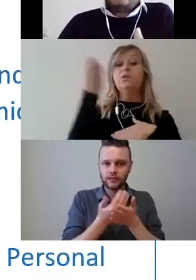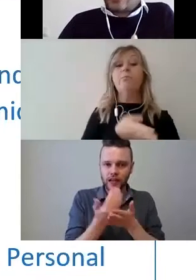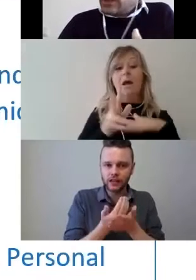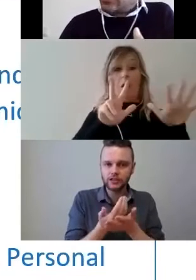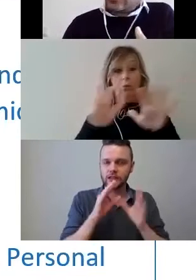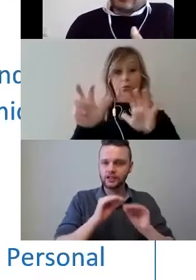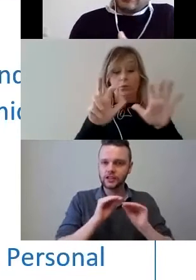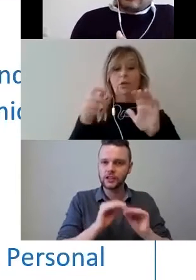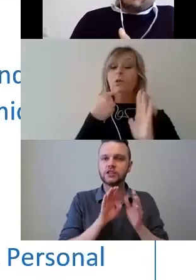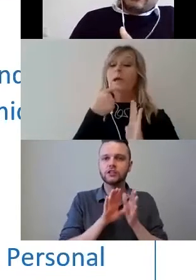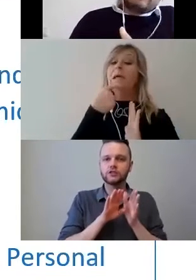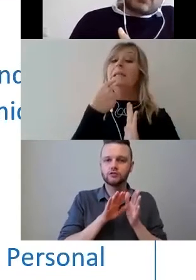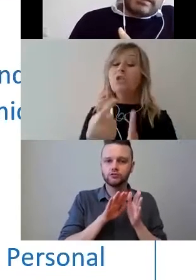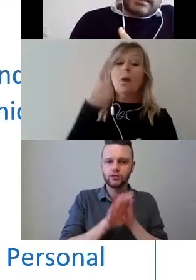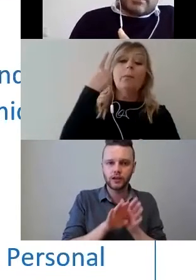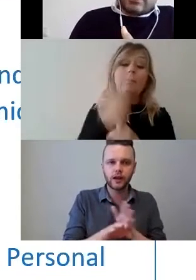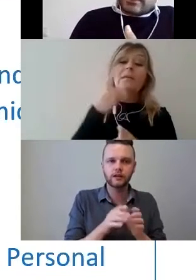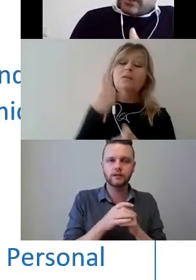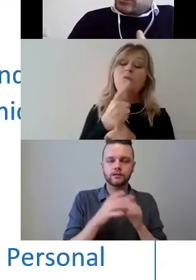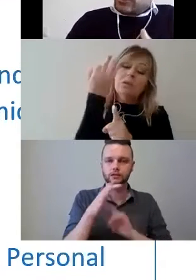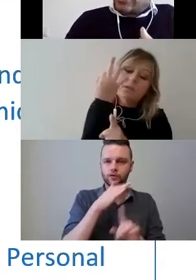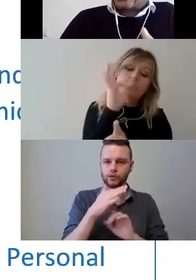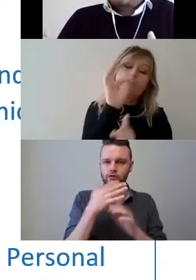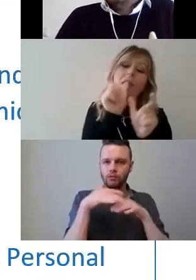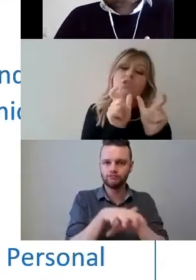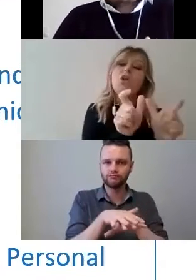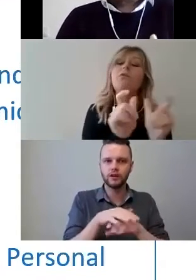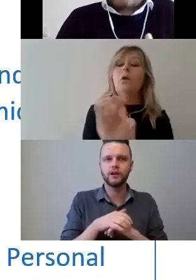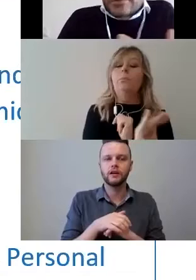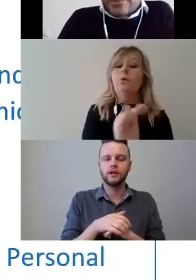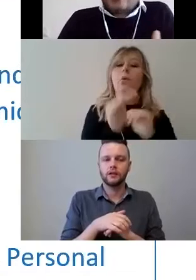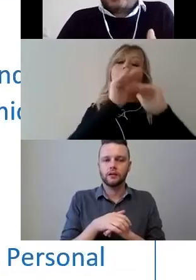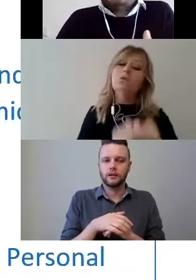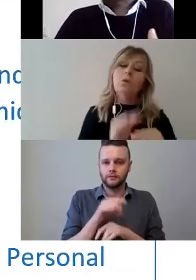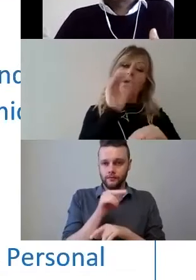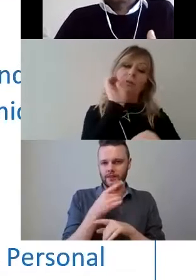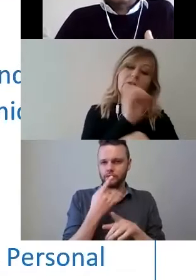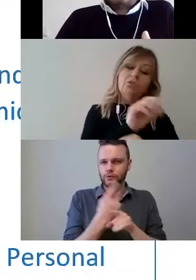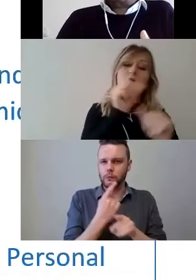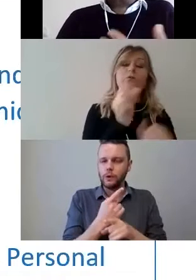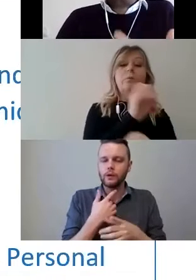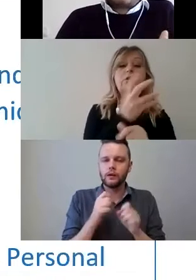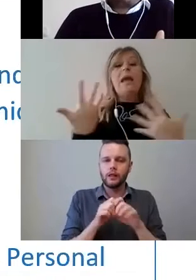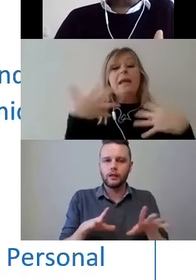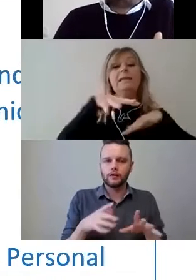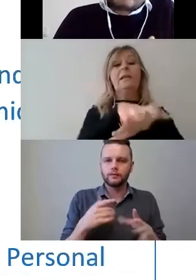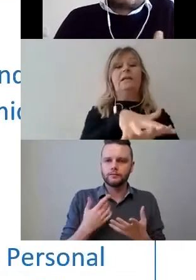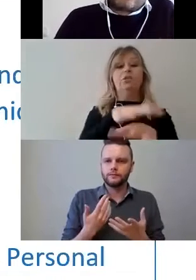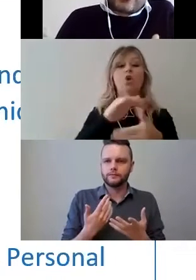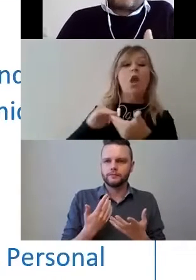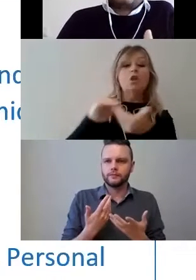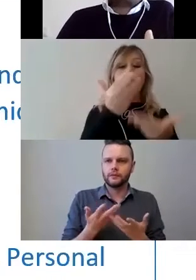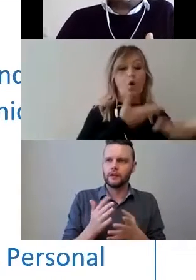protection, education, and training and reintegration. And in this case, we are talking about how to